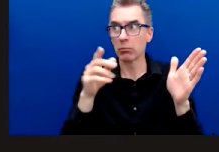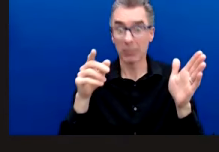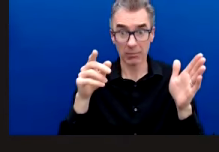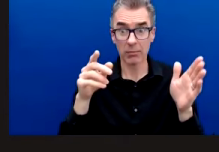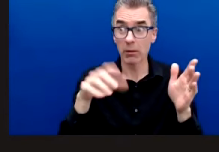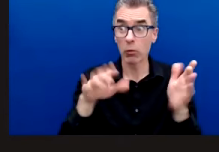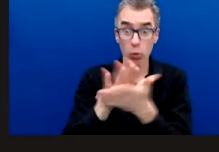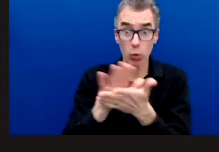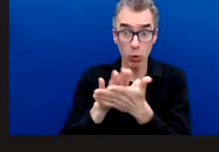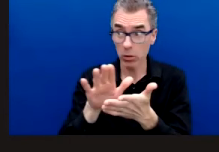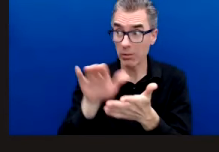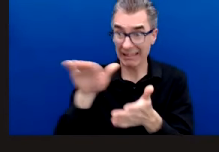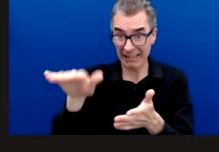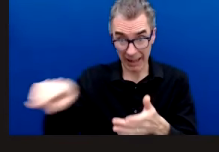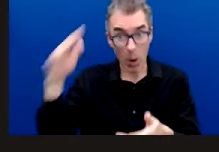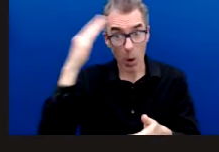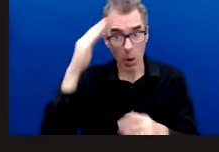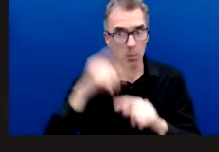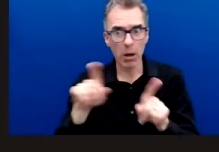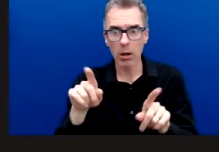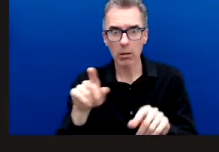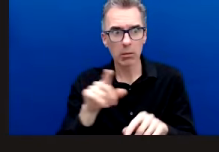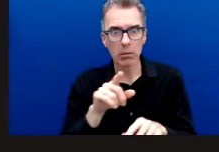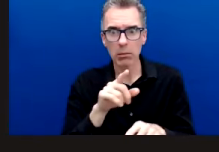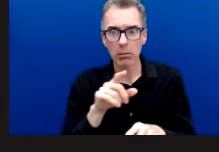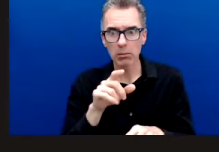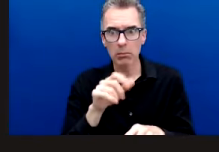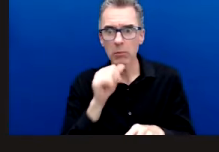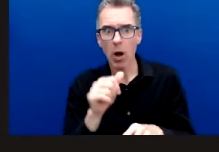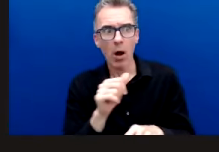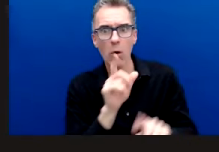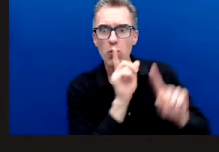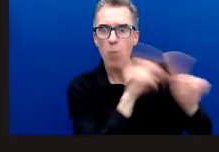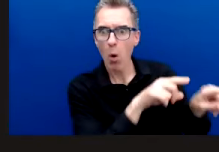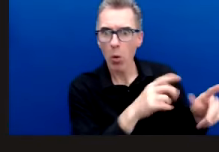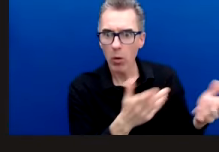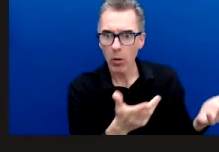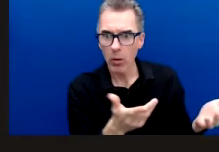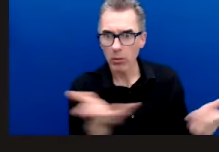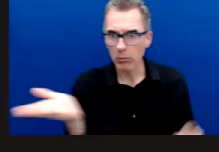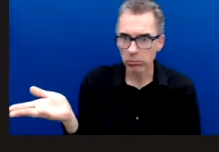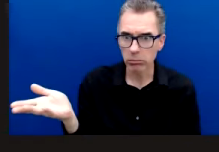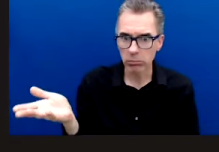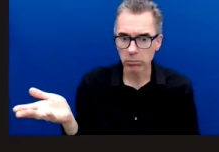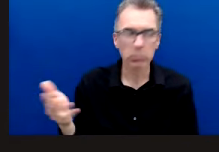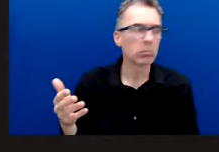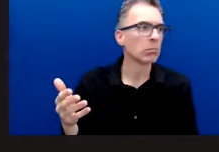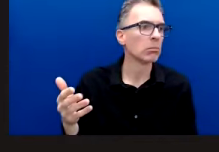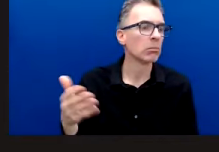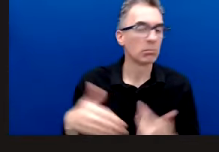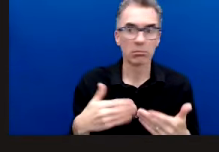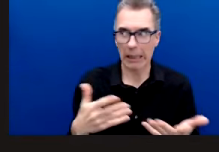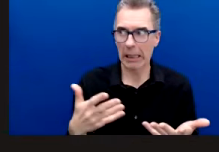was reported higher up than where it was reported at initially. And then that became a